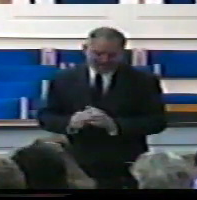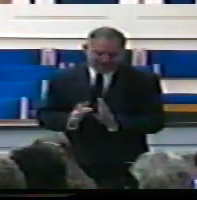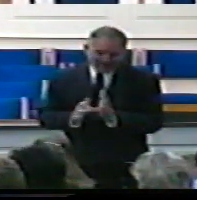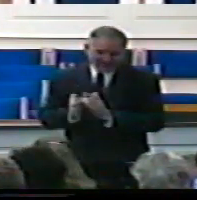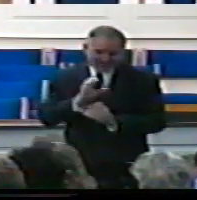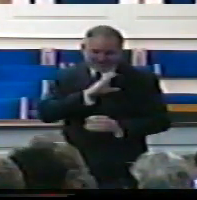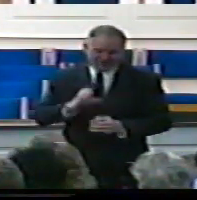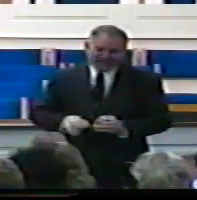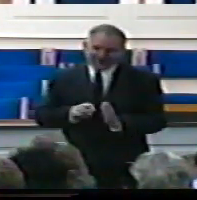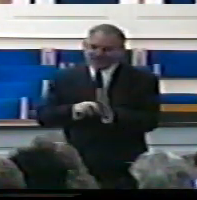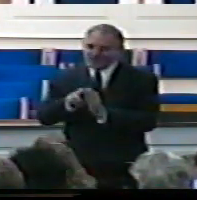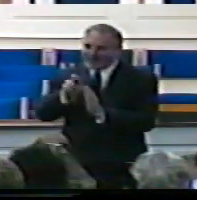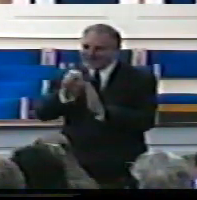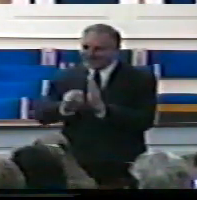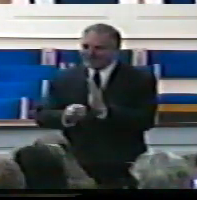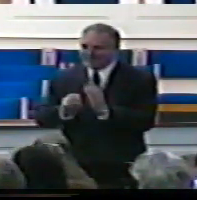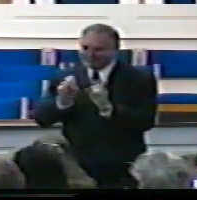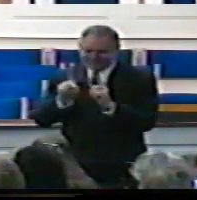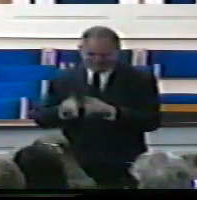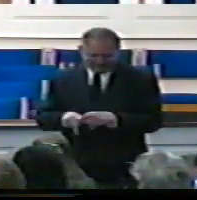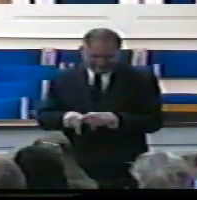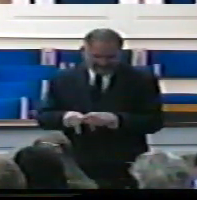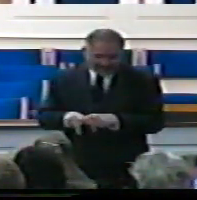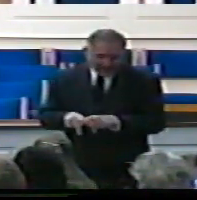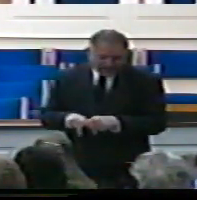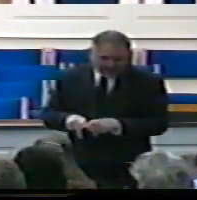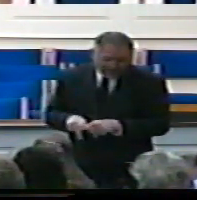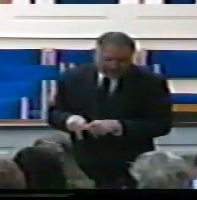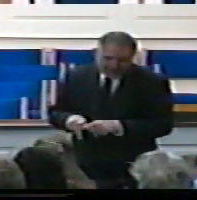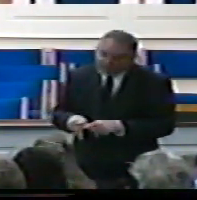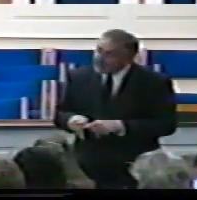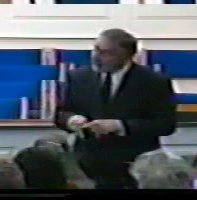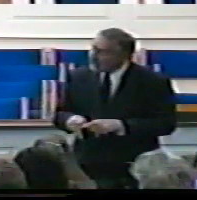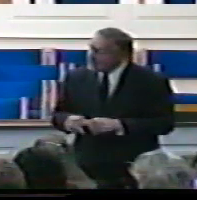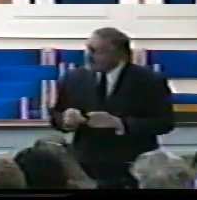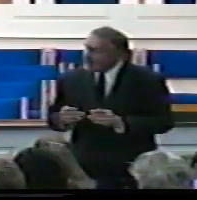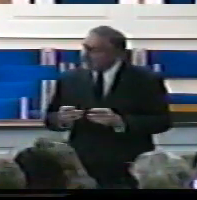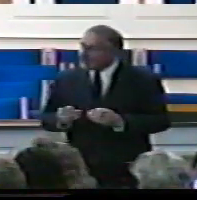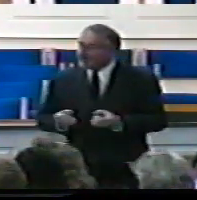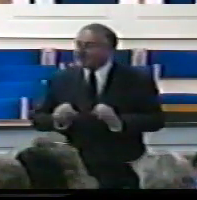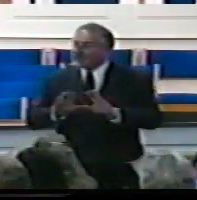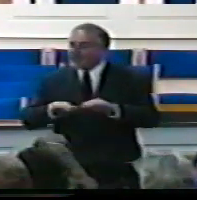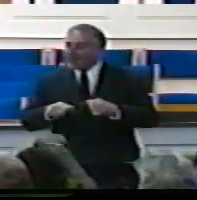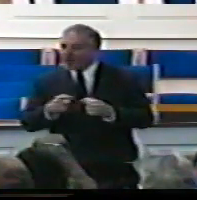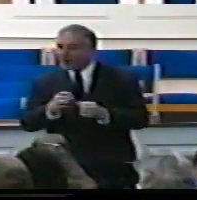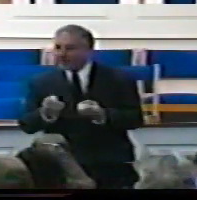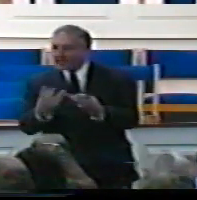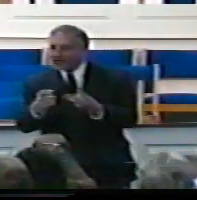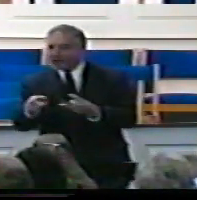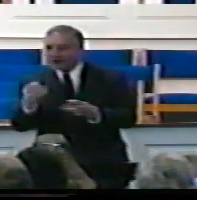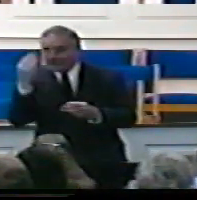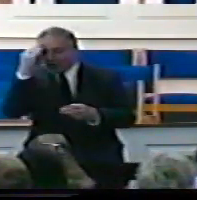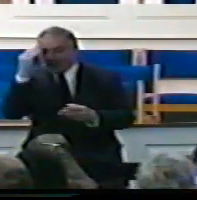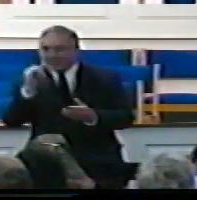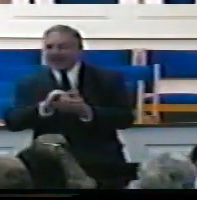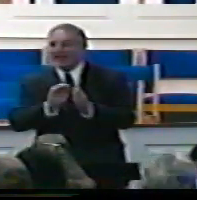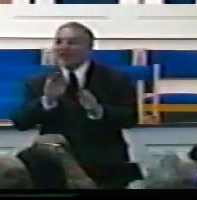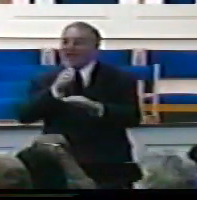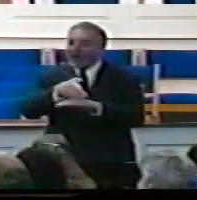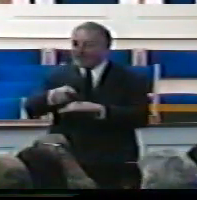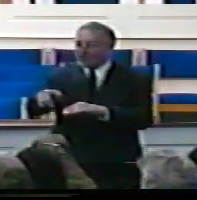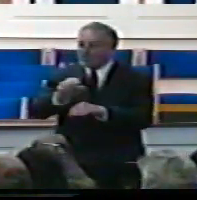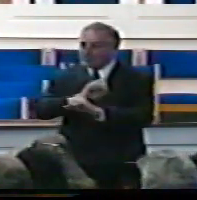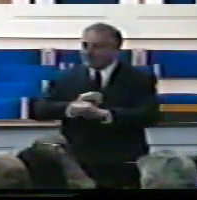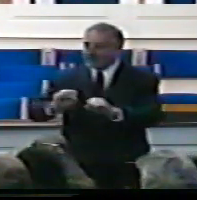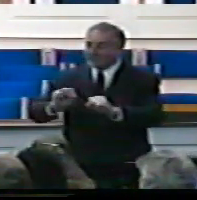Christ who? The righteous. All right, now here's what's going to happen. How many of you know this? That after you get saved, it